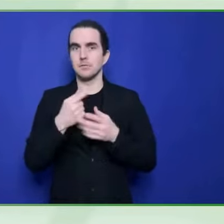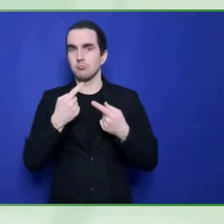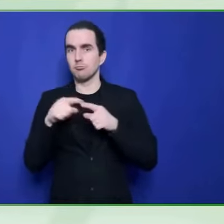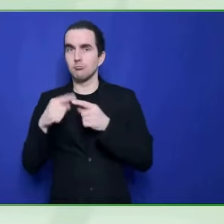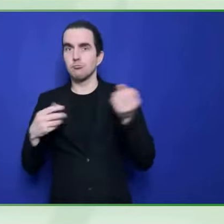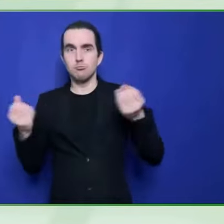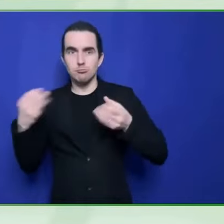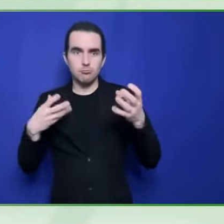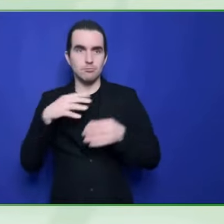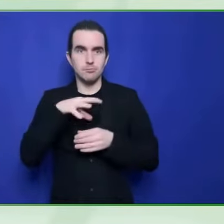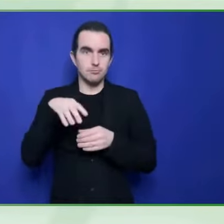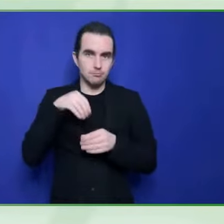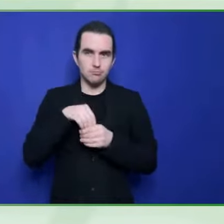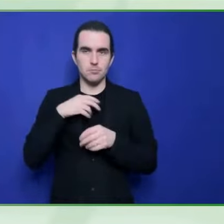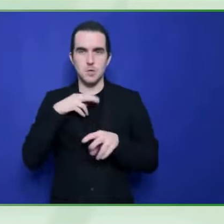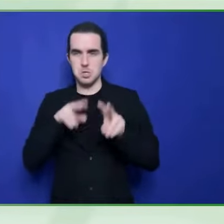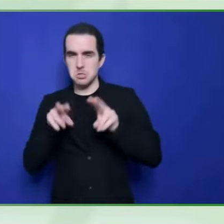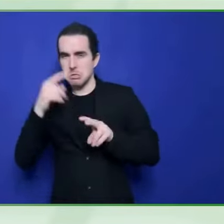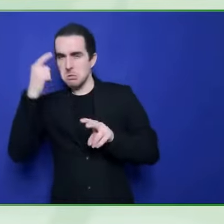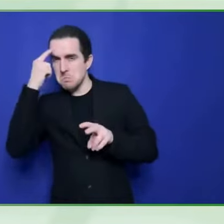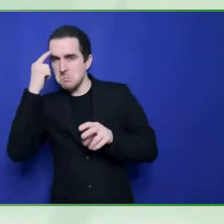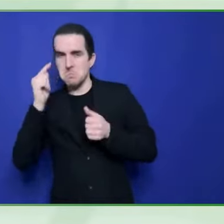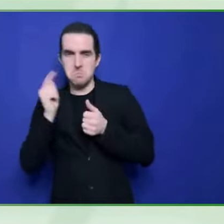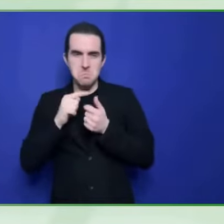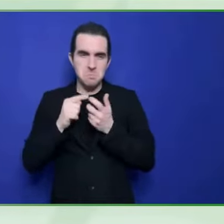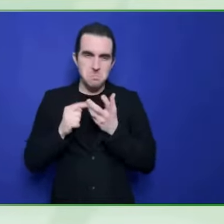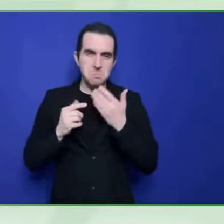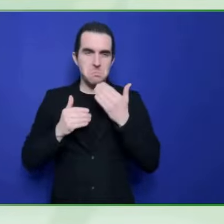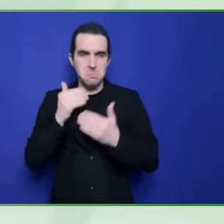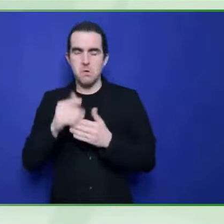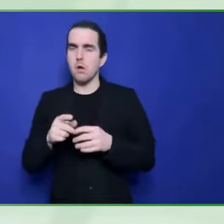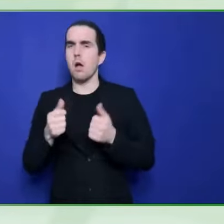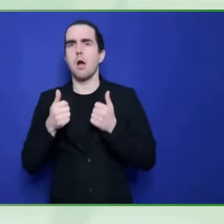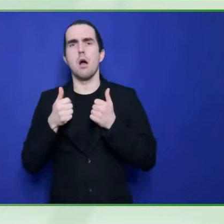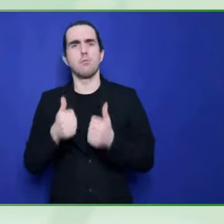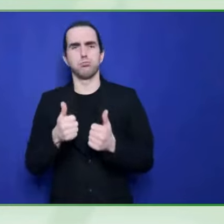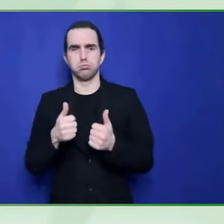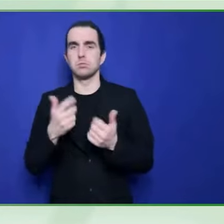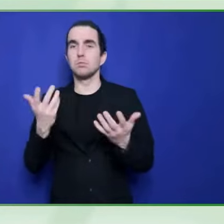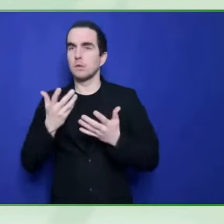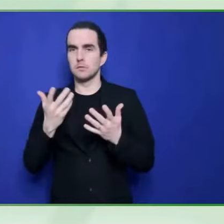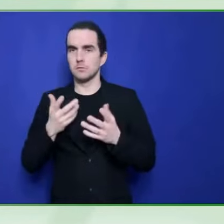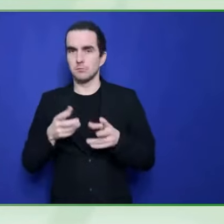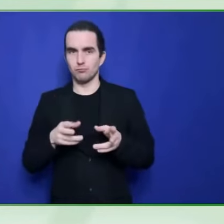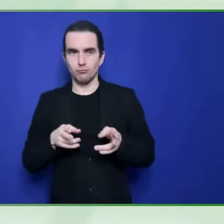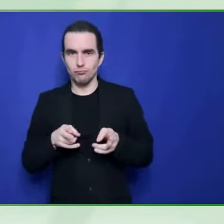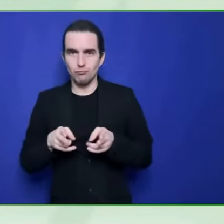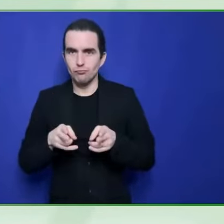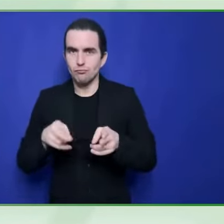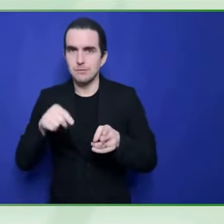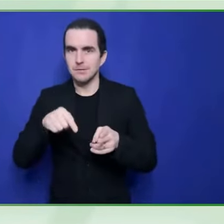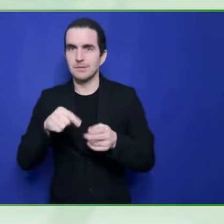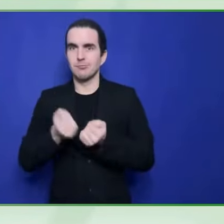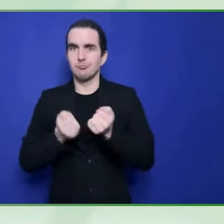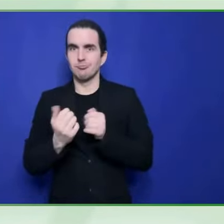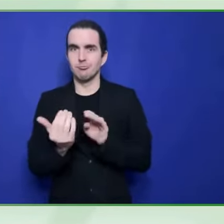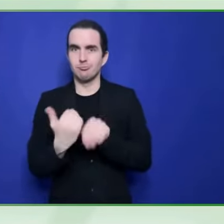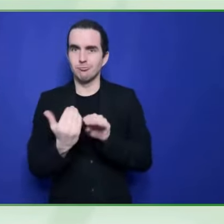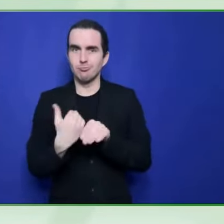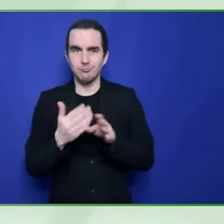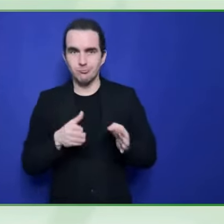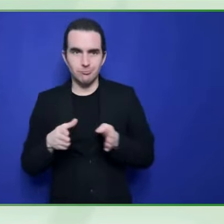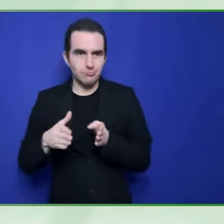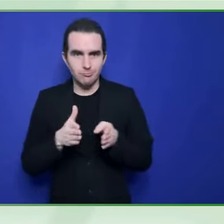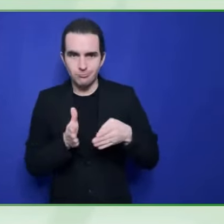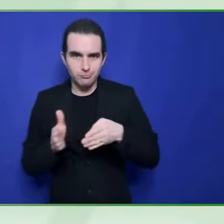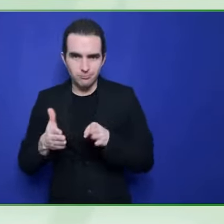map tile information and we join it with satellite imagery and also some data elevation models. Using